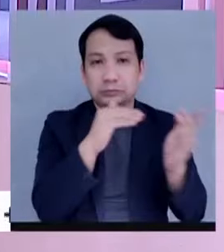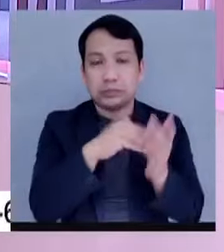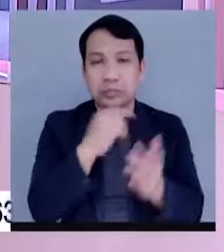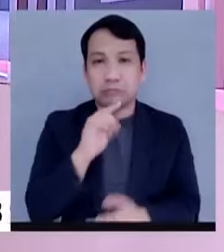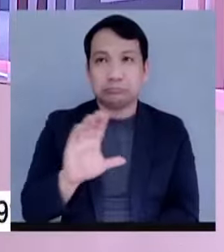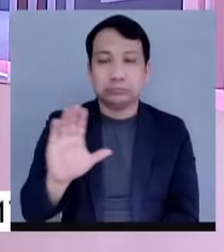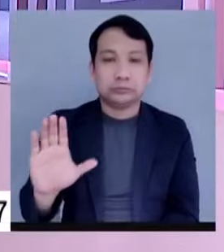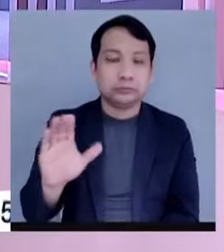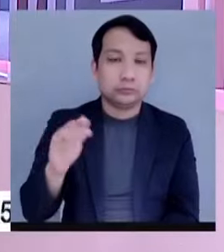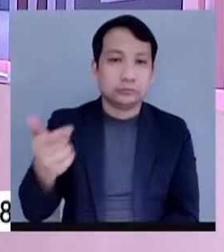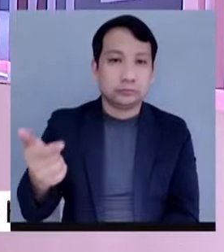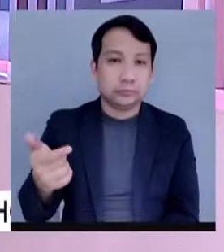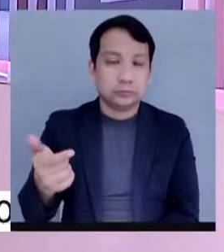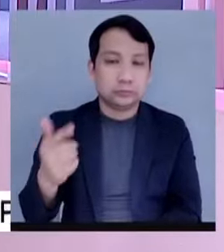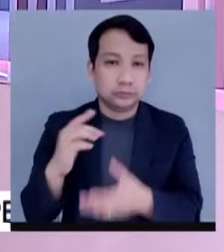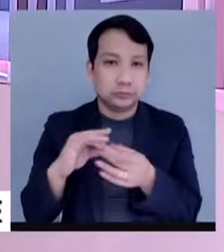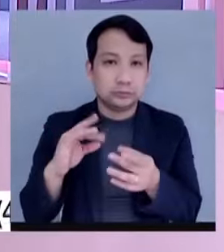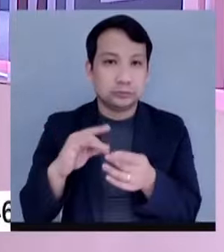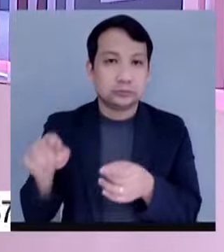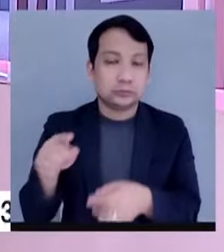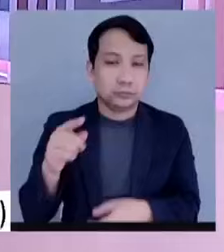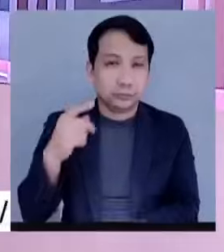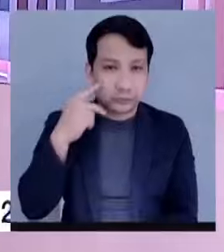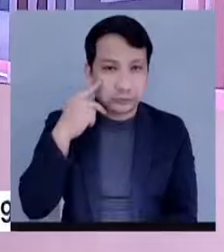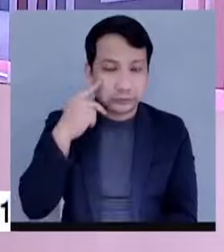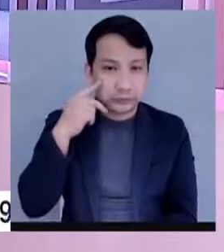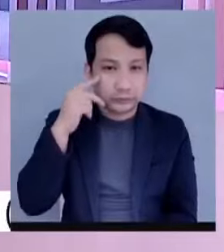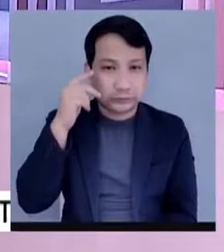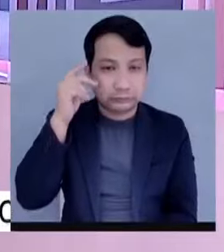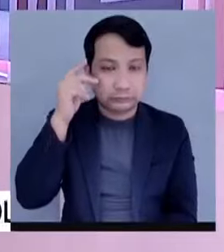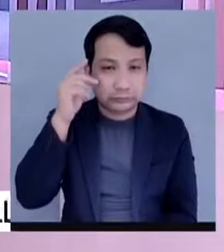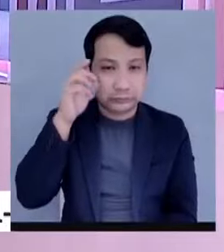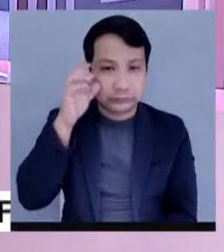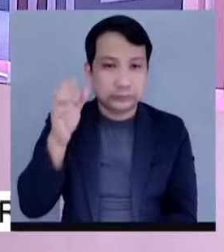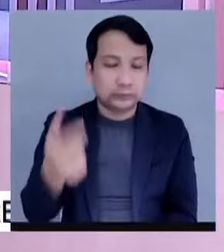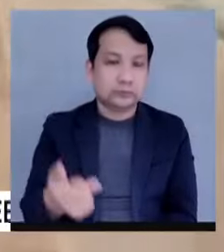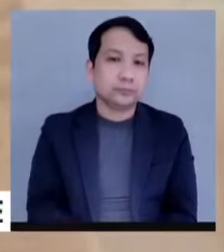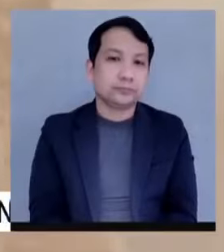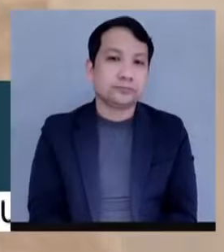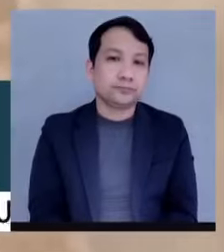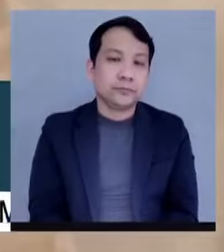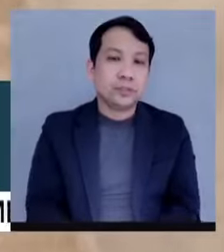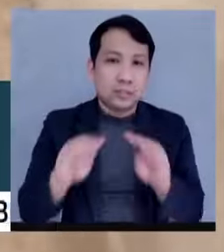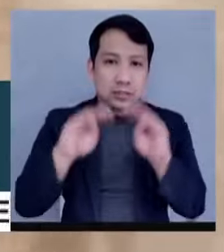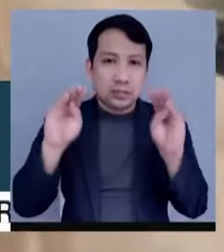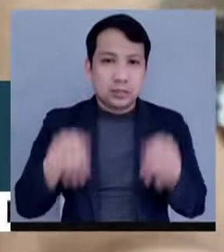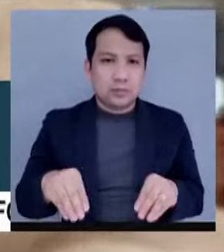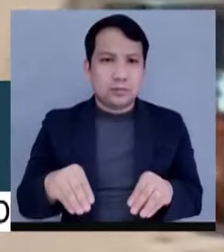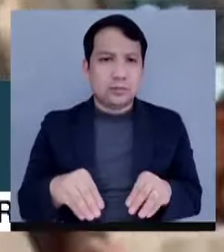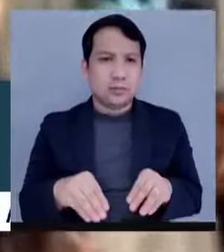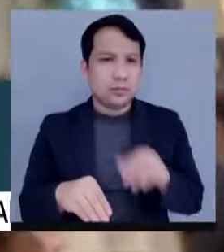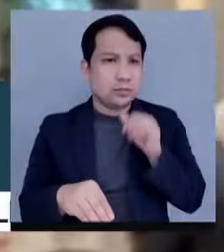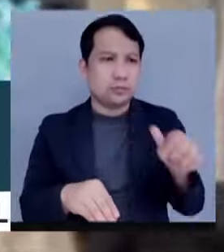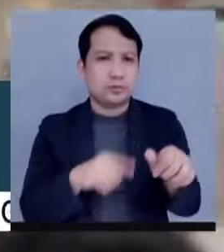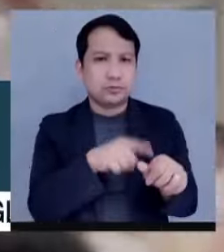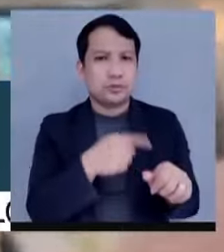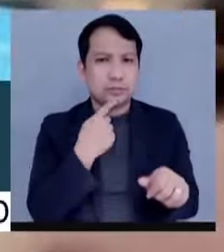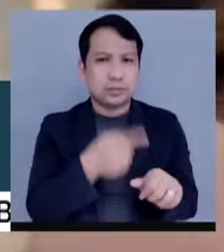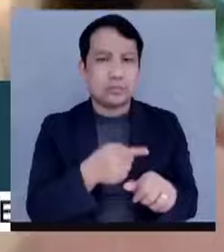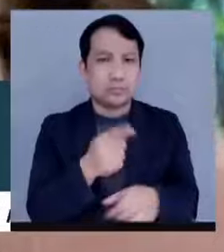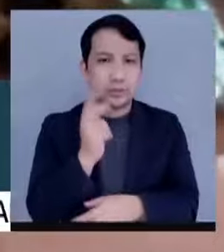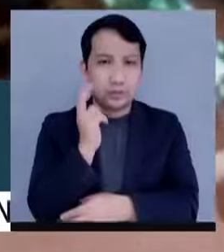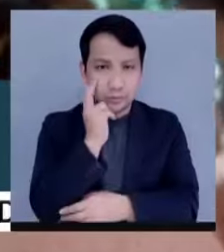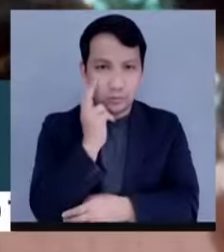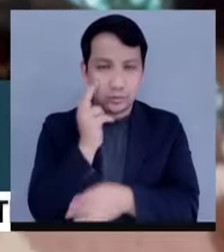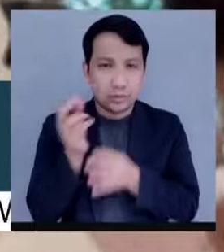on the line with that story. Pia, over to you. That's right, Carmina. Balacanang has dismissed former President Duterte's claims that